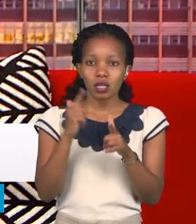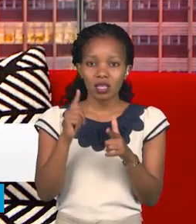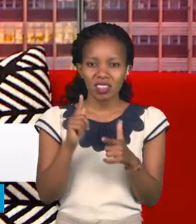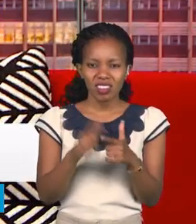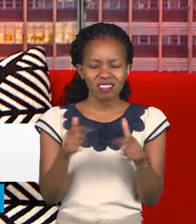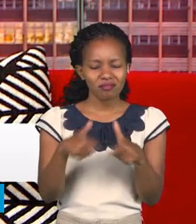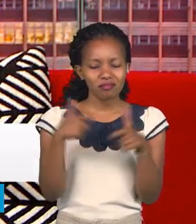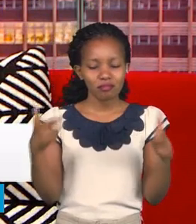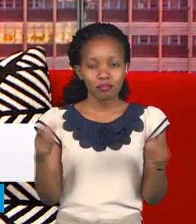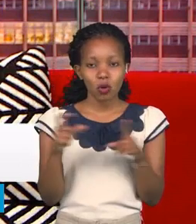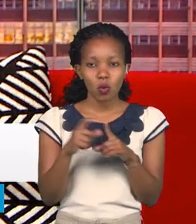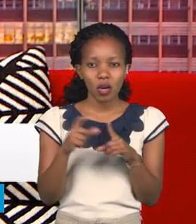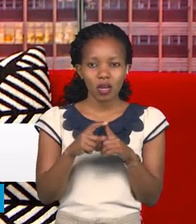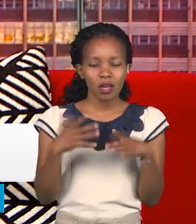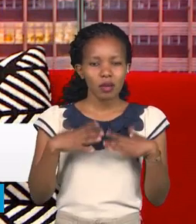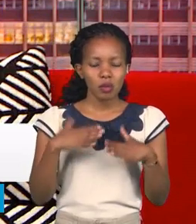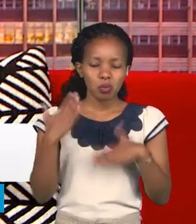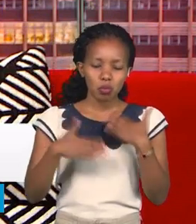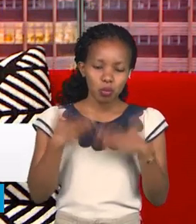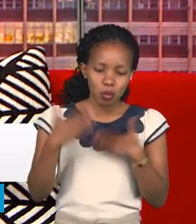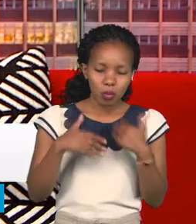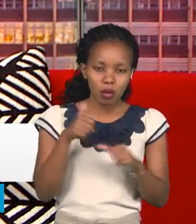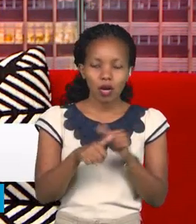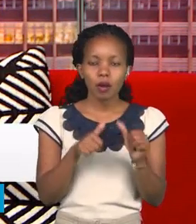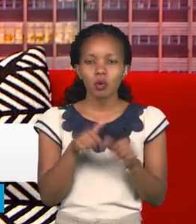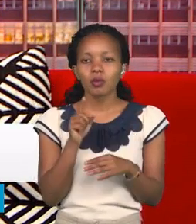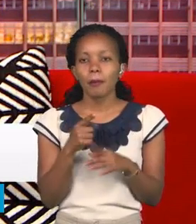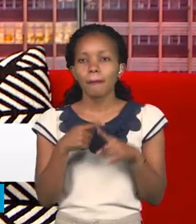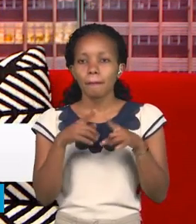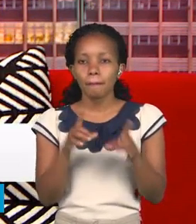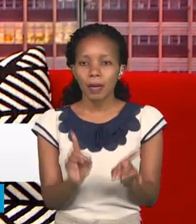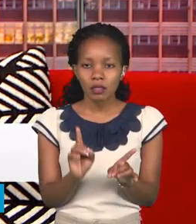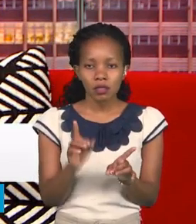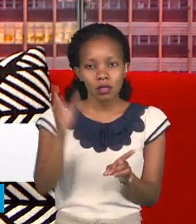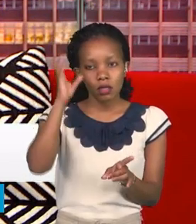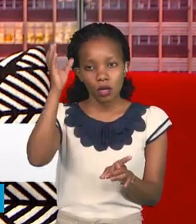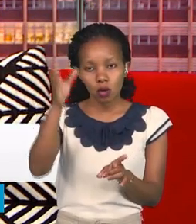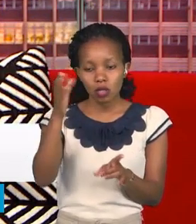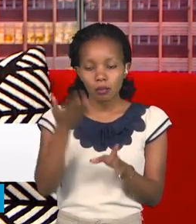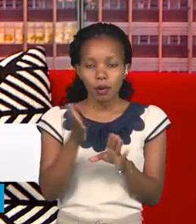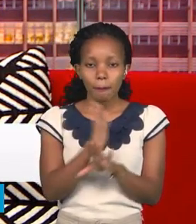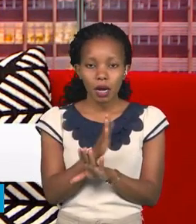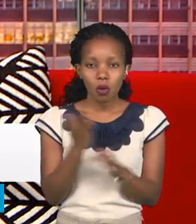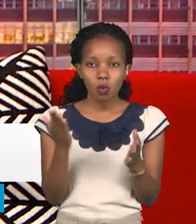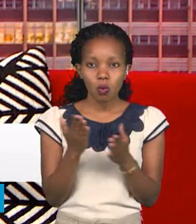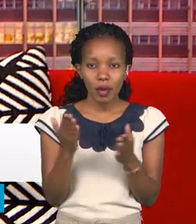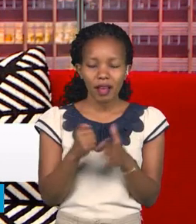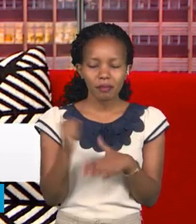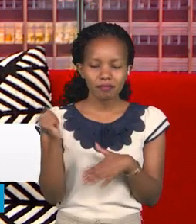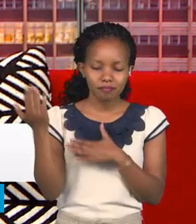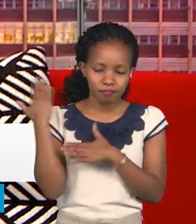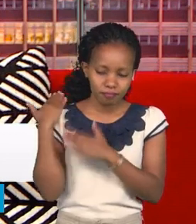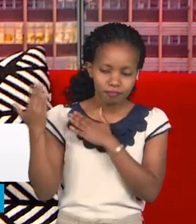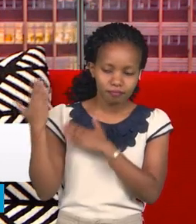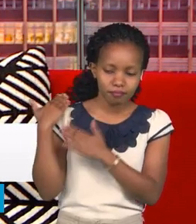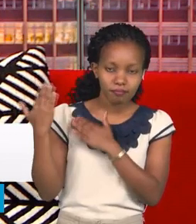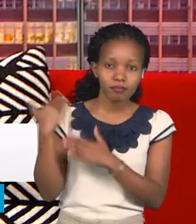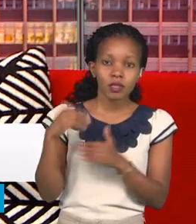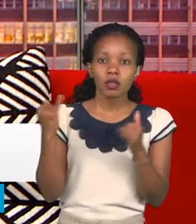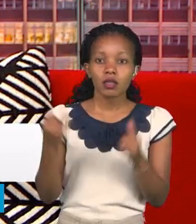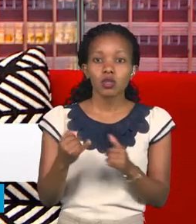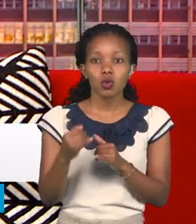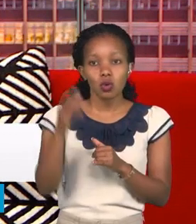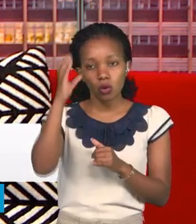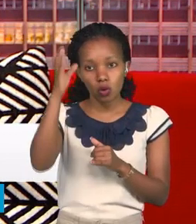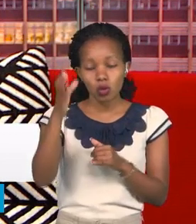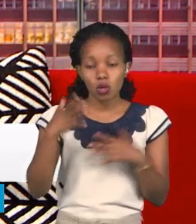buzzword. Okay. Yeah, everybody's excited about it. Mm-hmm. But the concept goes back to, ages. Okay. It's not the new concept where